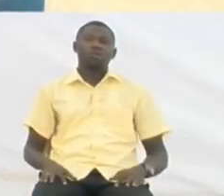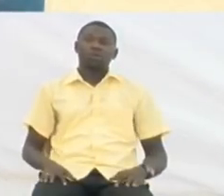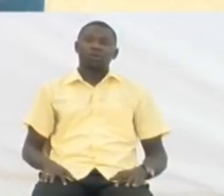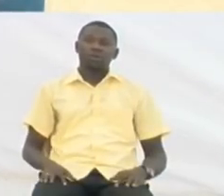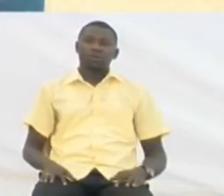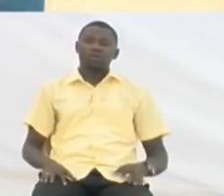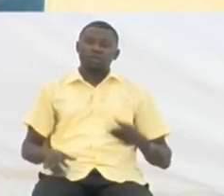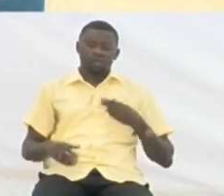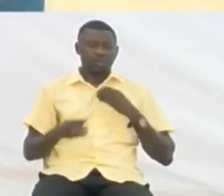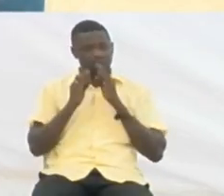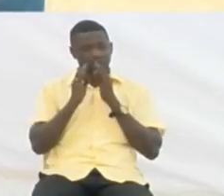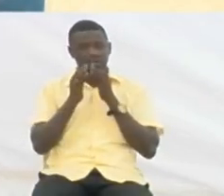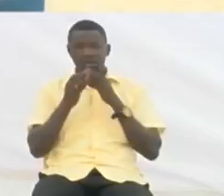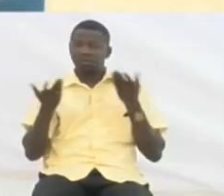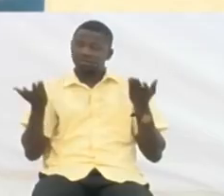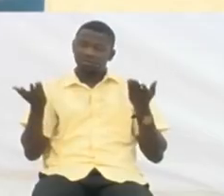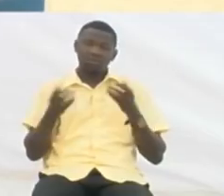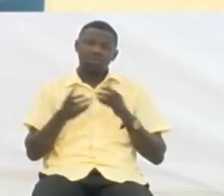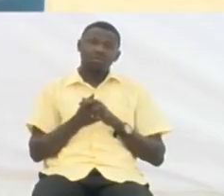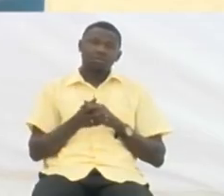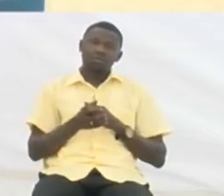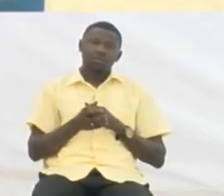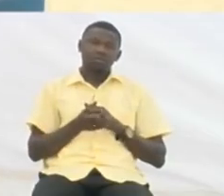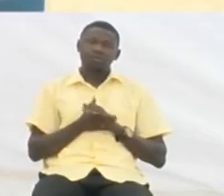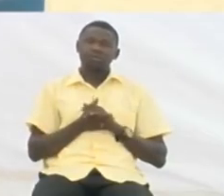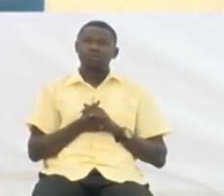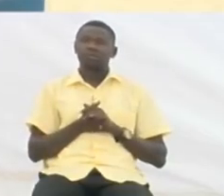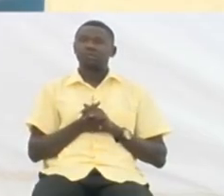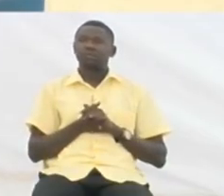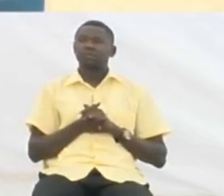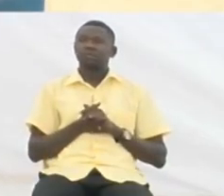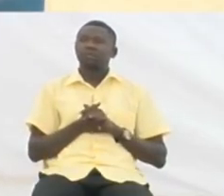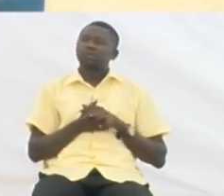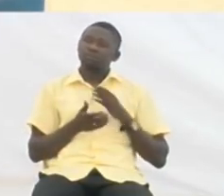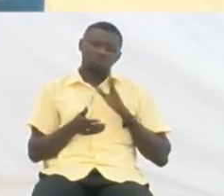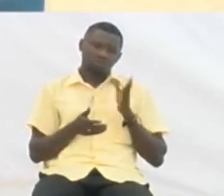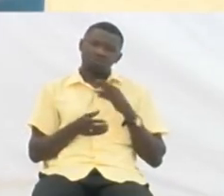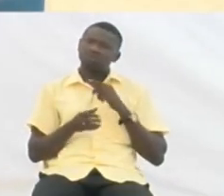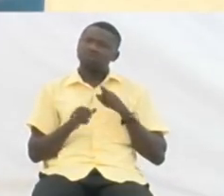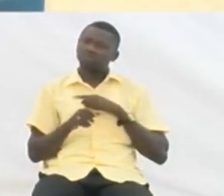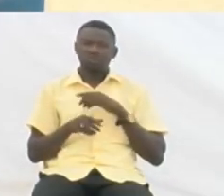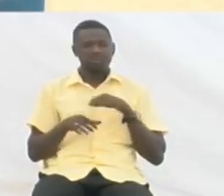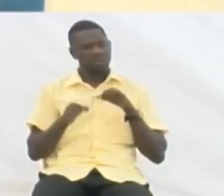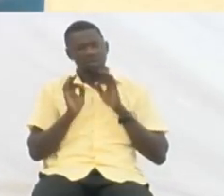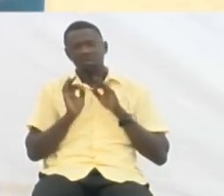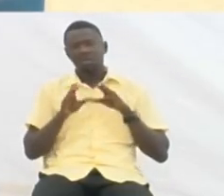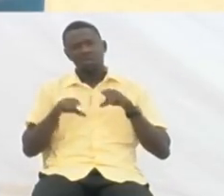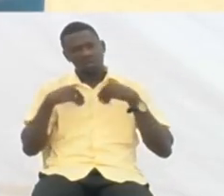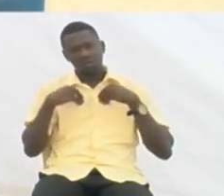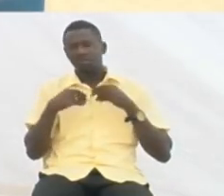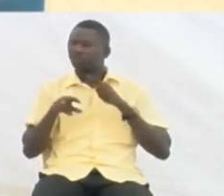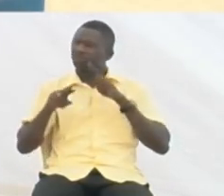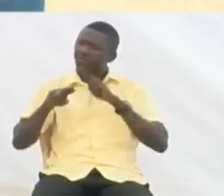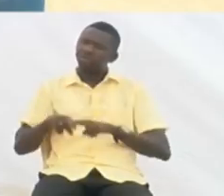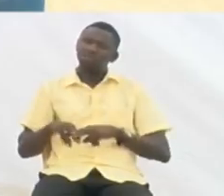I said to them, then we will regret this. So I also took it and sat